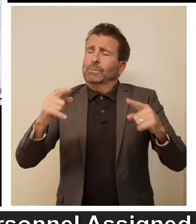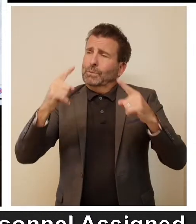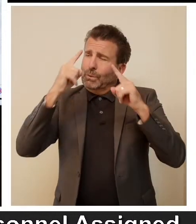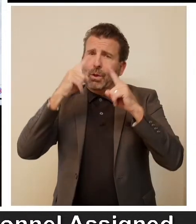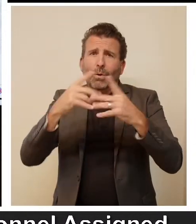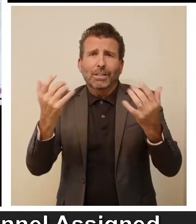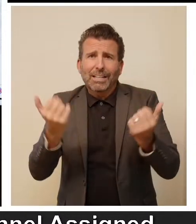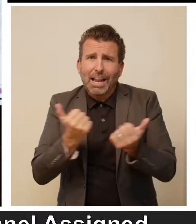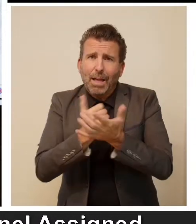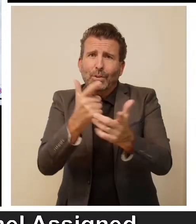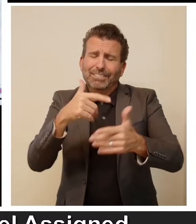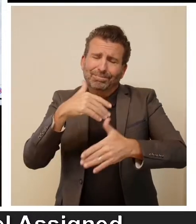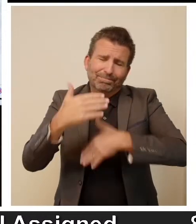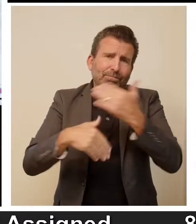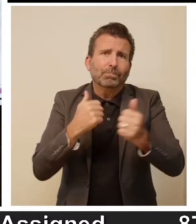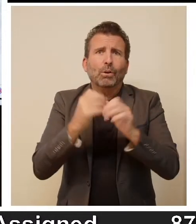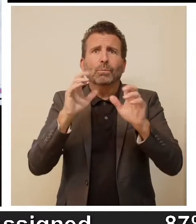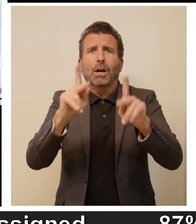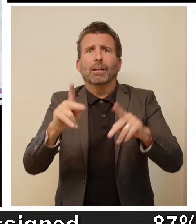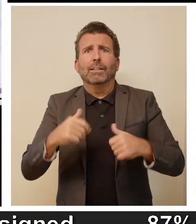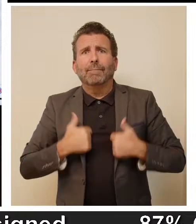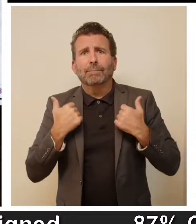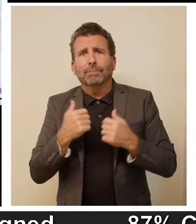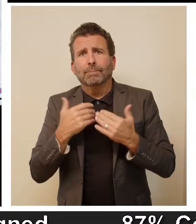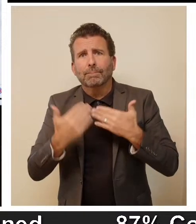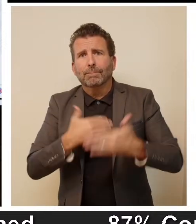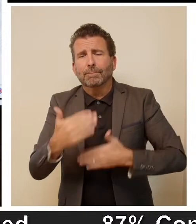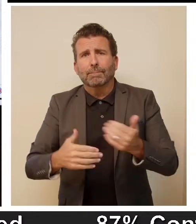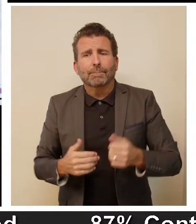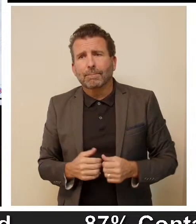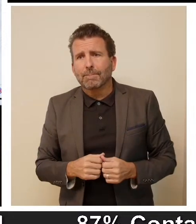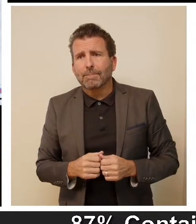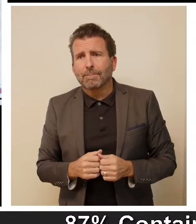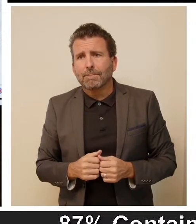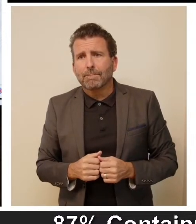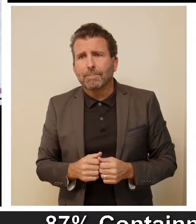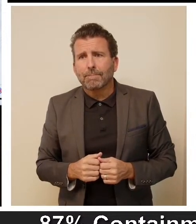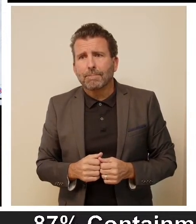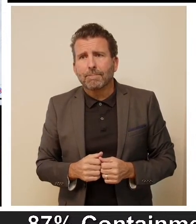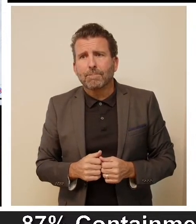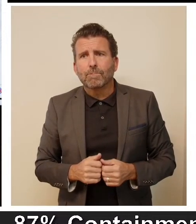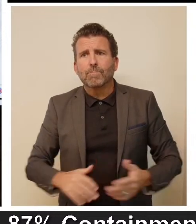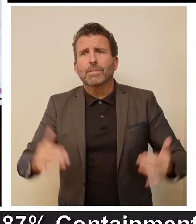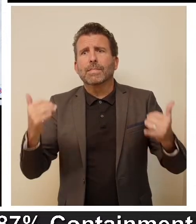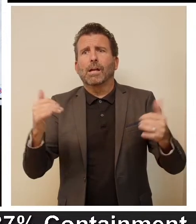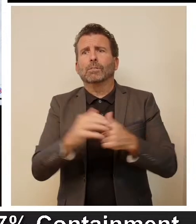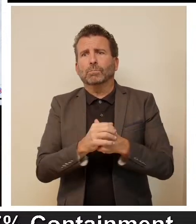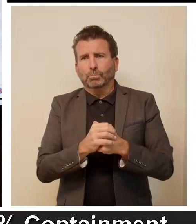Thank you. Next up, our incident commanders, Eleni Pappas and Kevin Bohal.